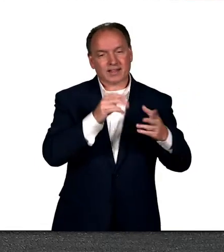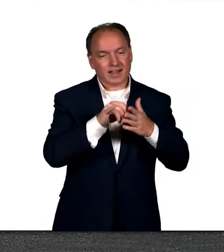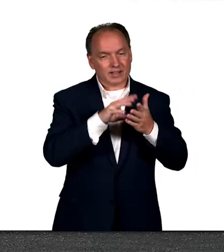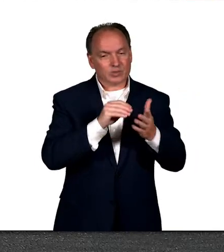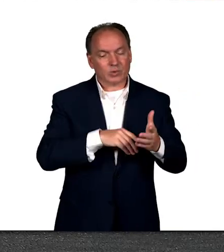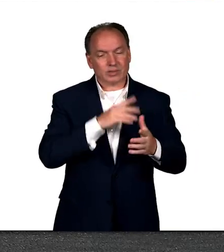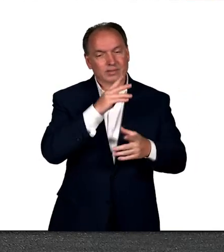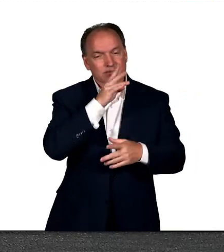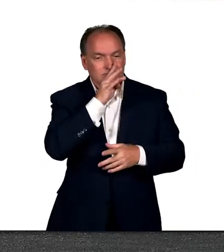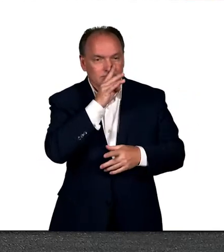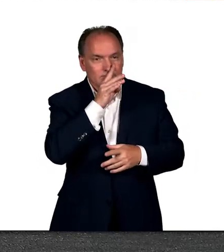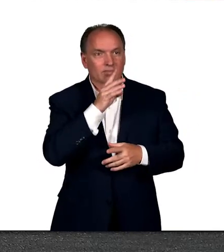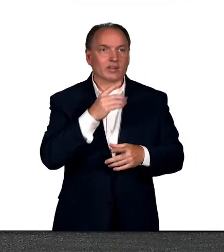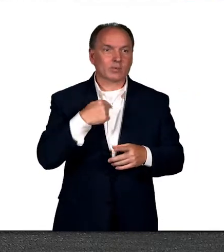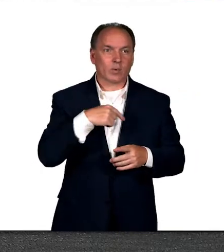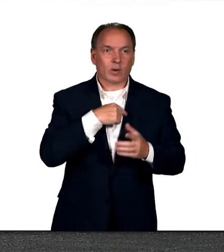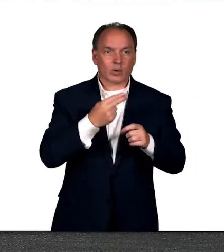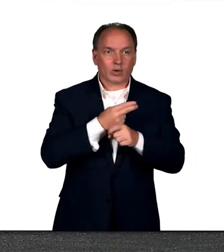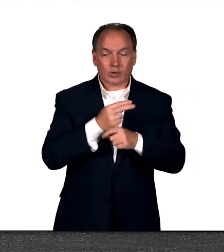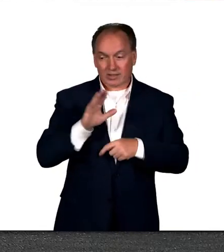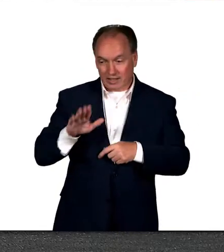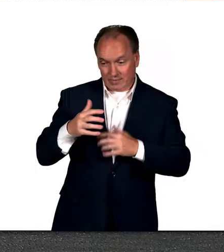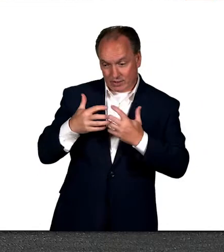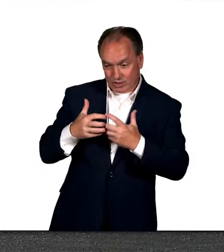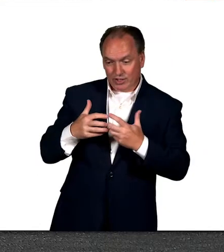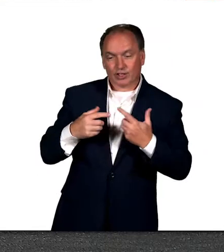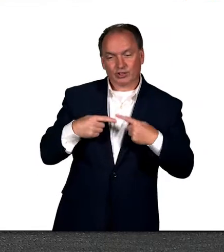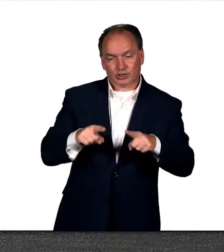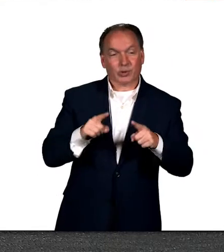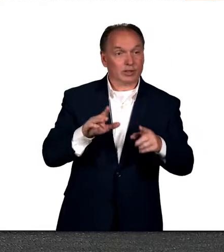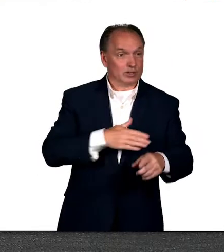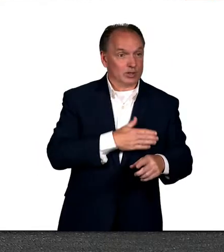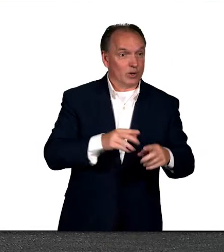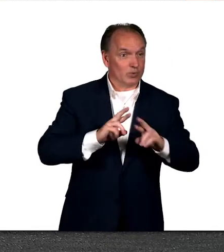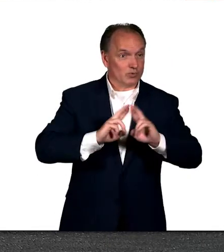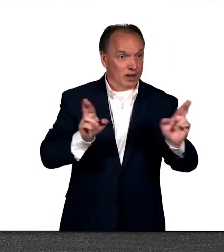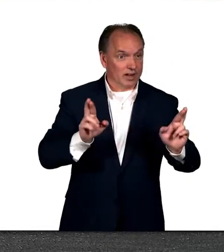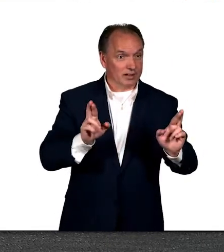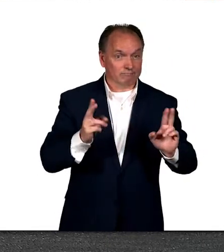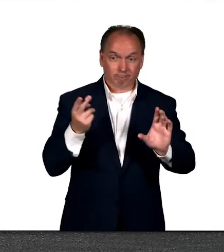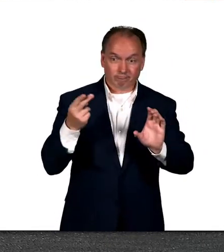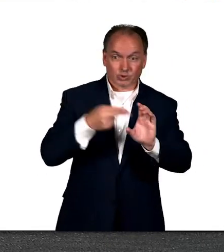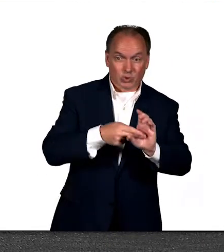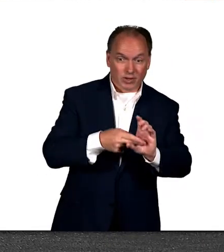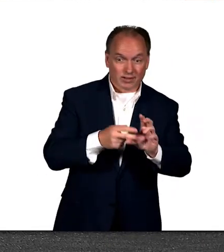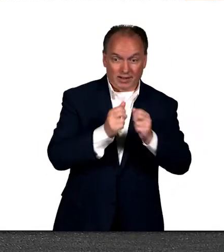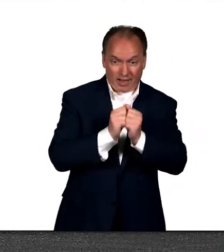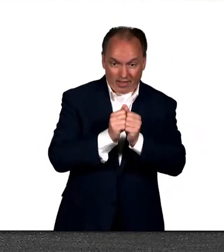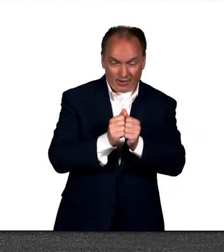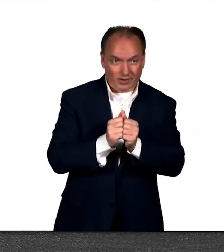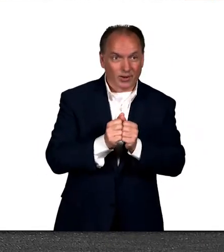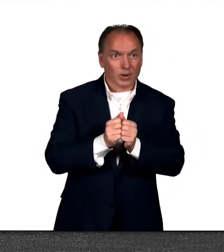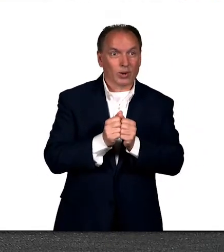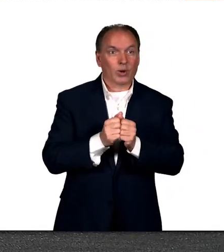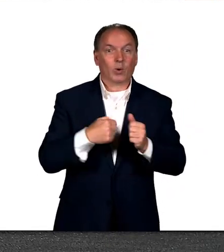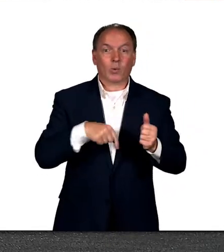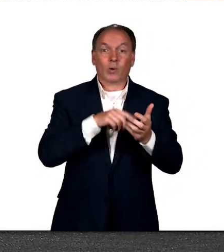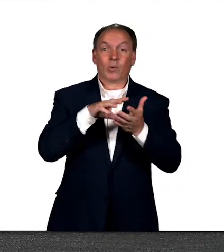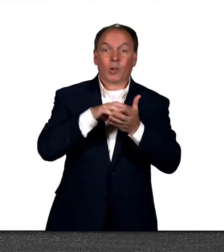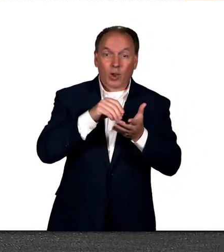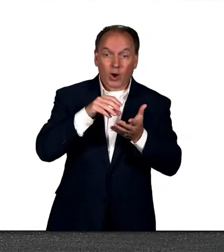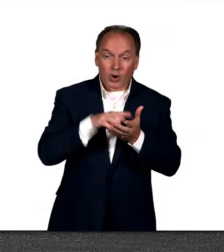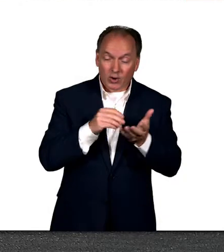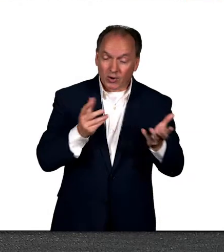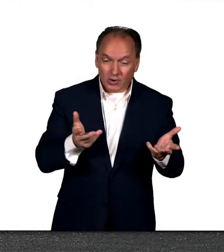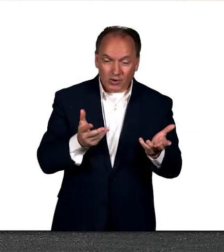that student said. So we're going to use this during our song. Are you ready to sing along? And we're going to